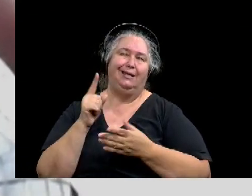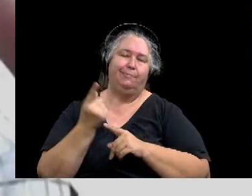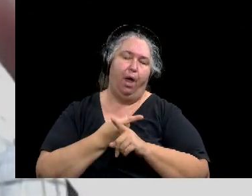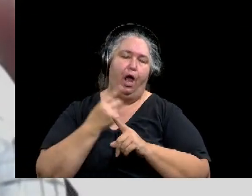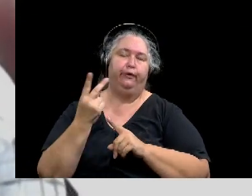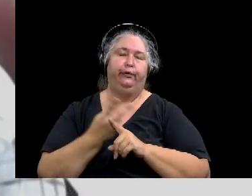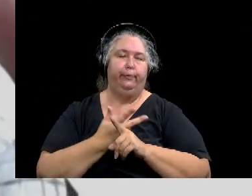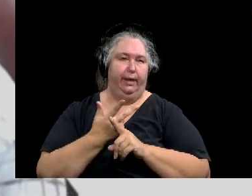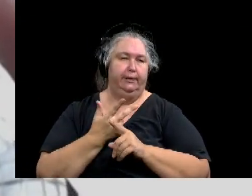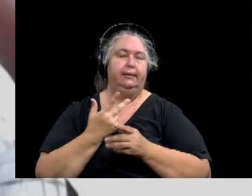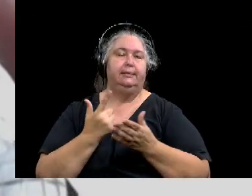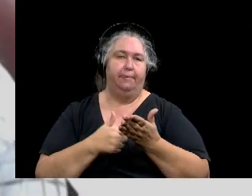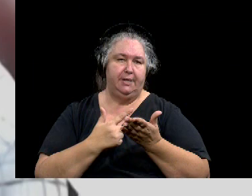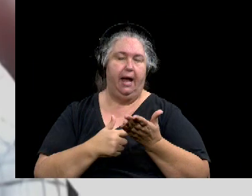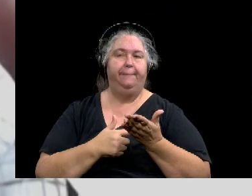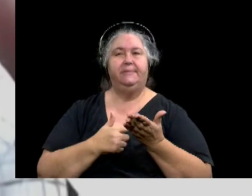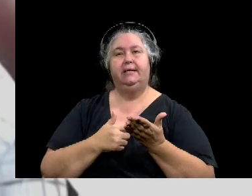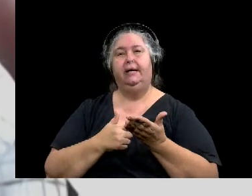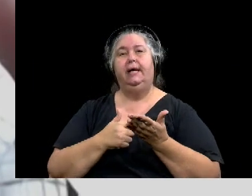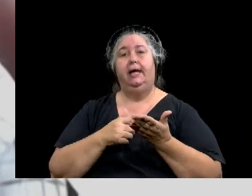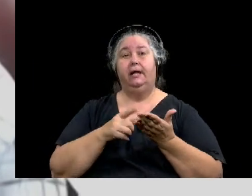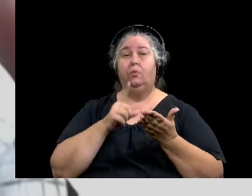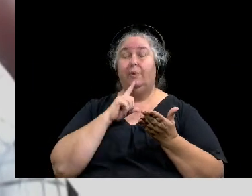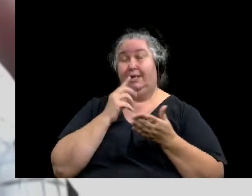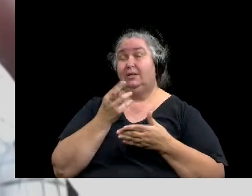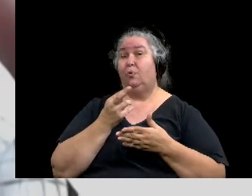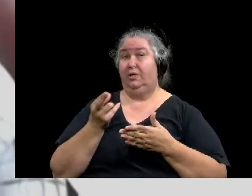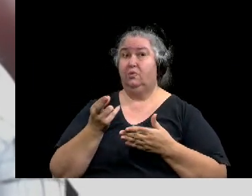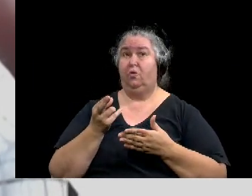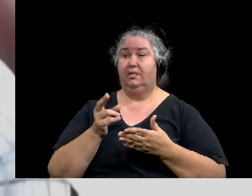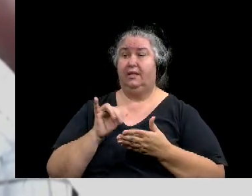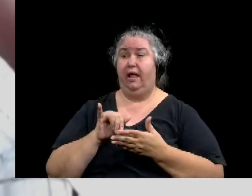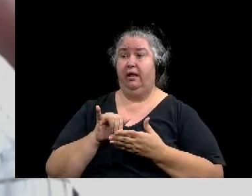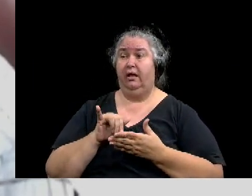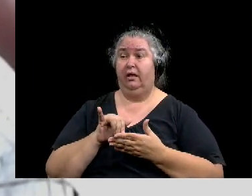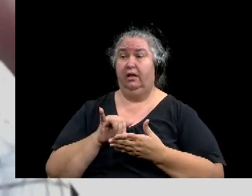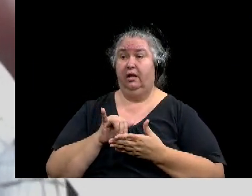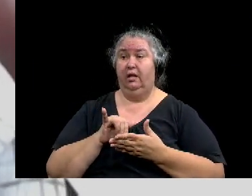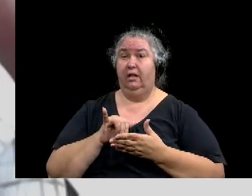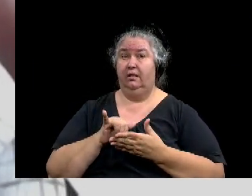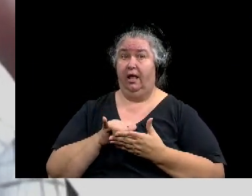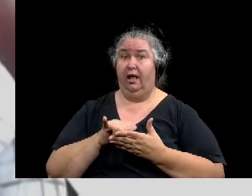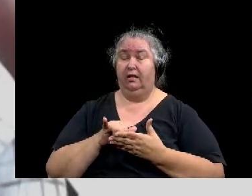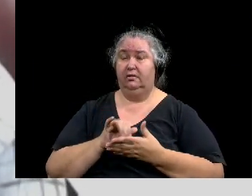time. And it is a resource that we, much like